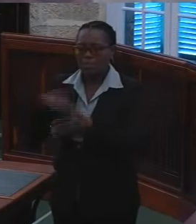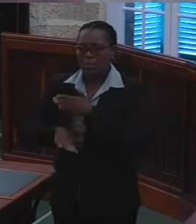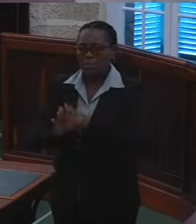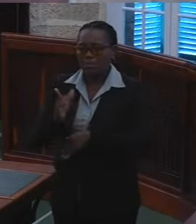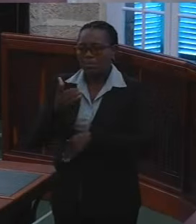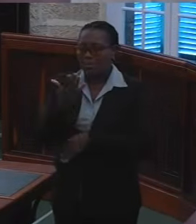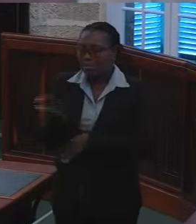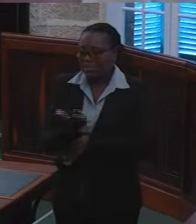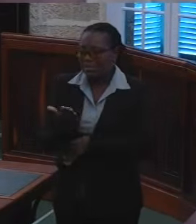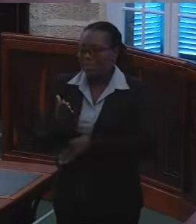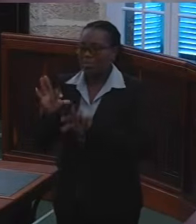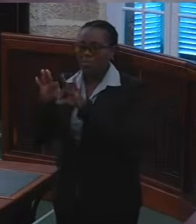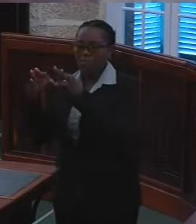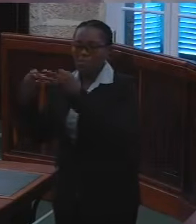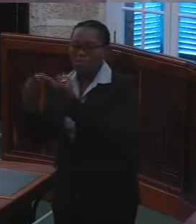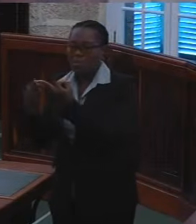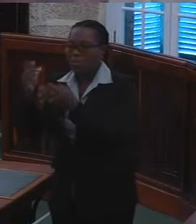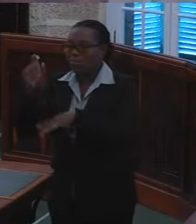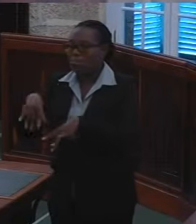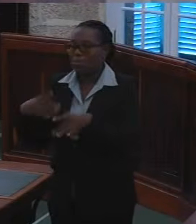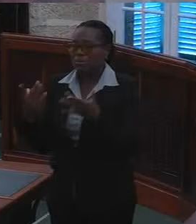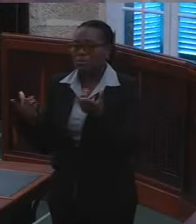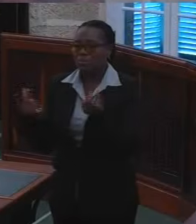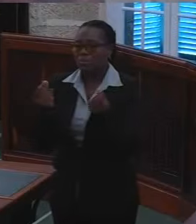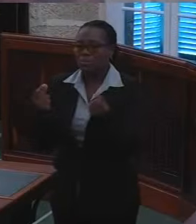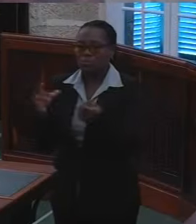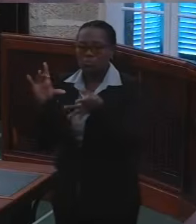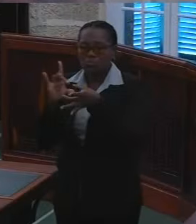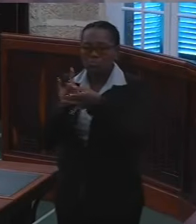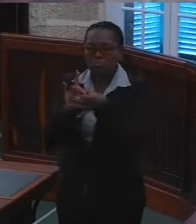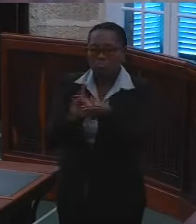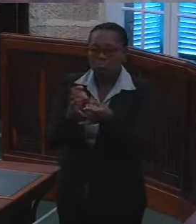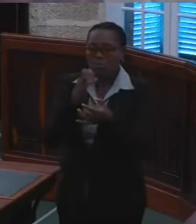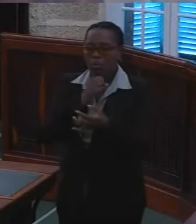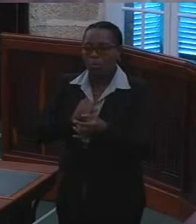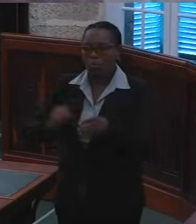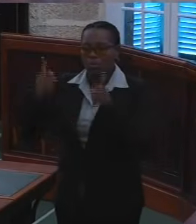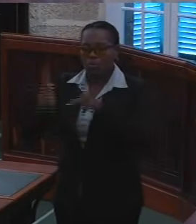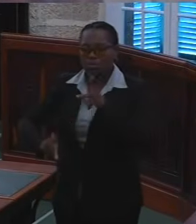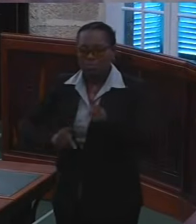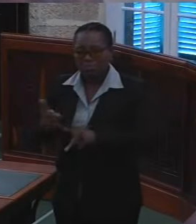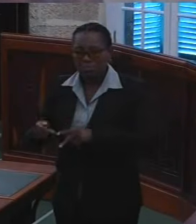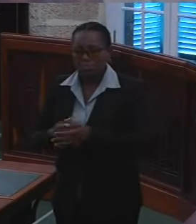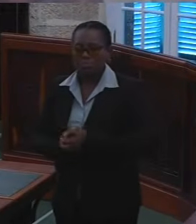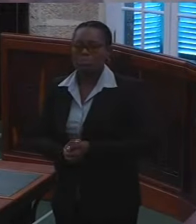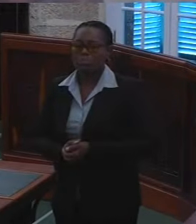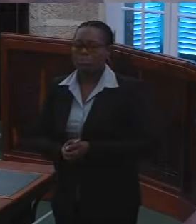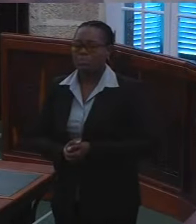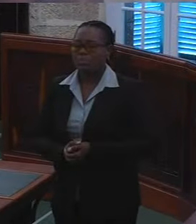about family and how the family must connect with the elderly, the intergenerational connections. It spoke